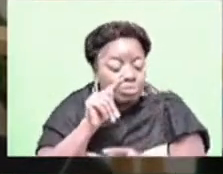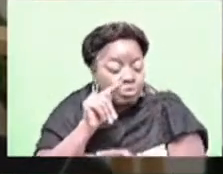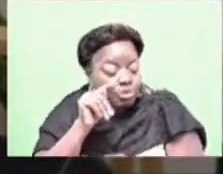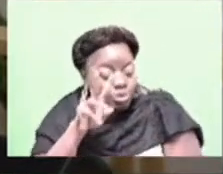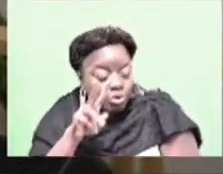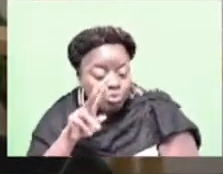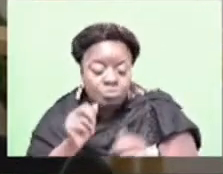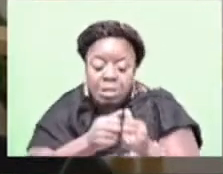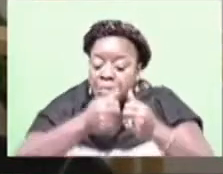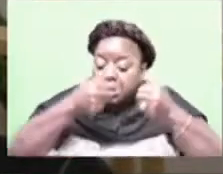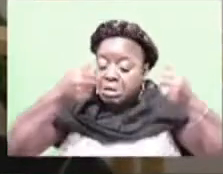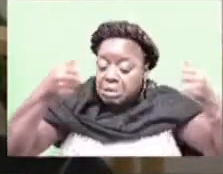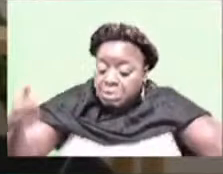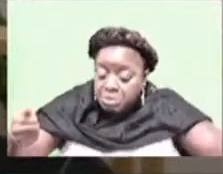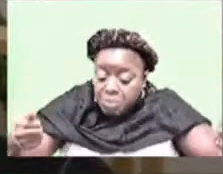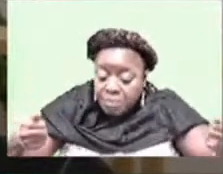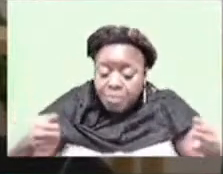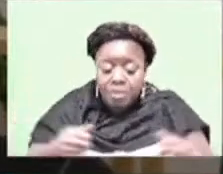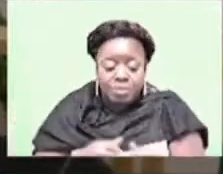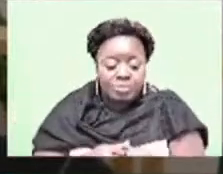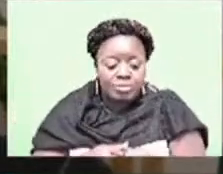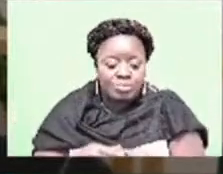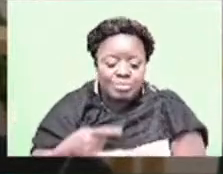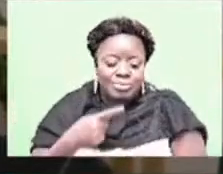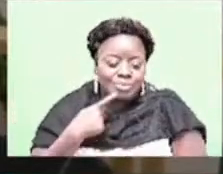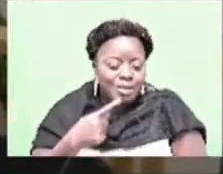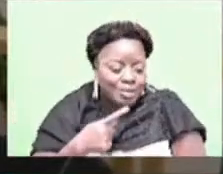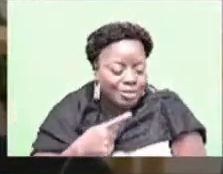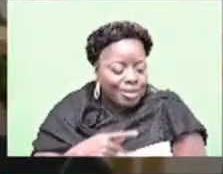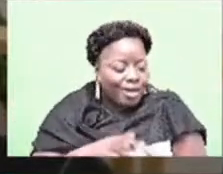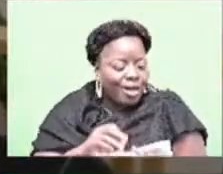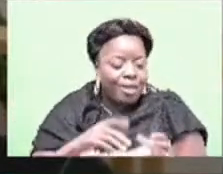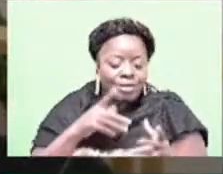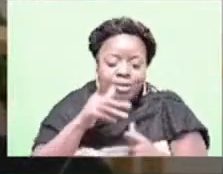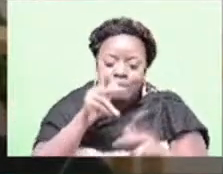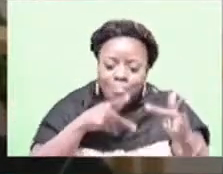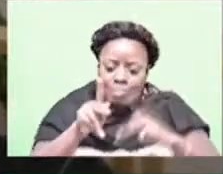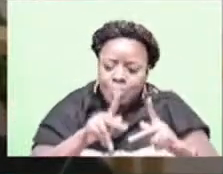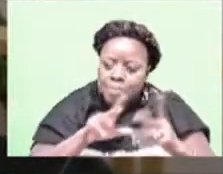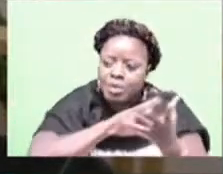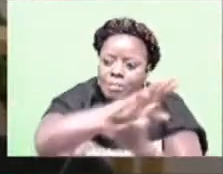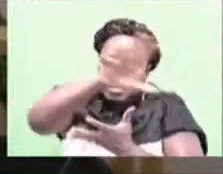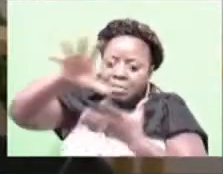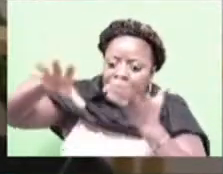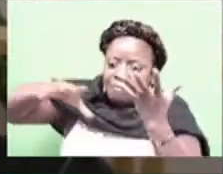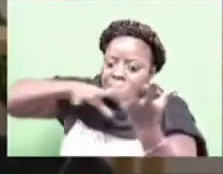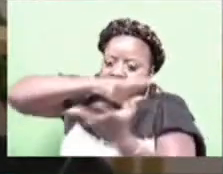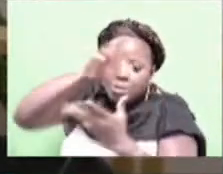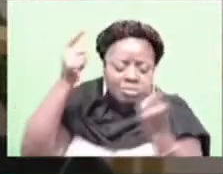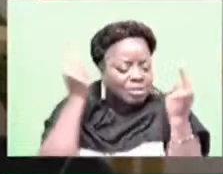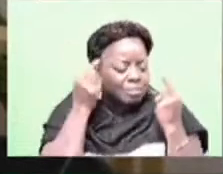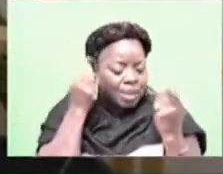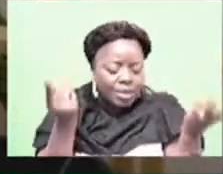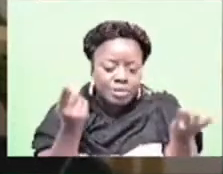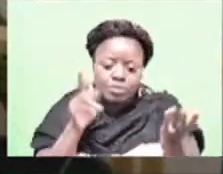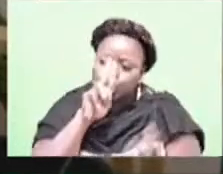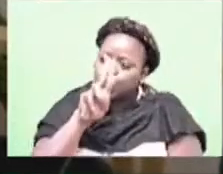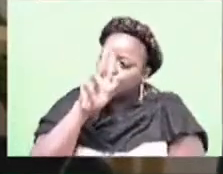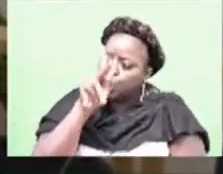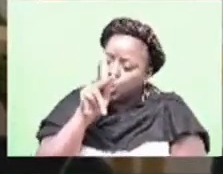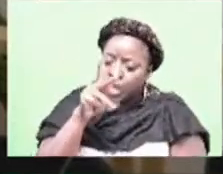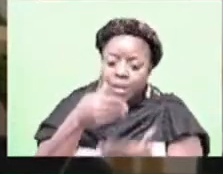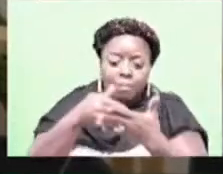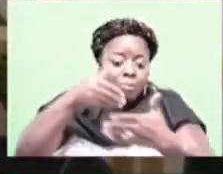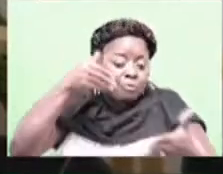newspaper, speculating and creating confusion in the minds of our citizens. The UK, as I said, when they identify